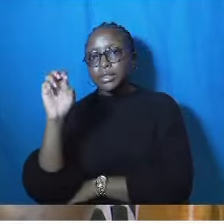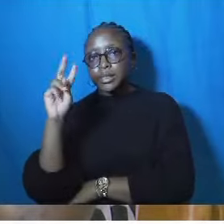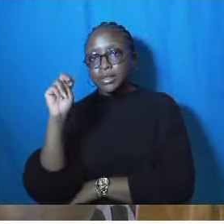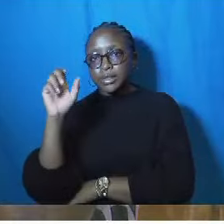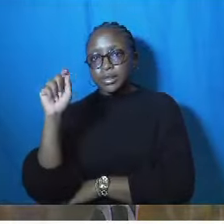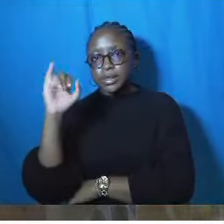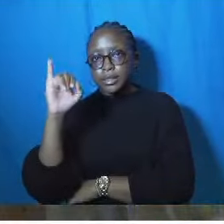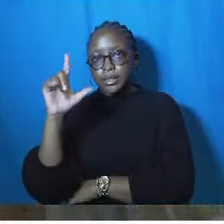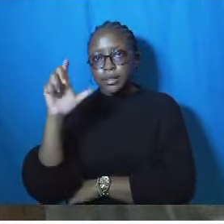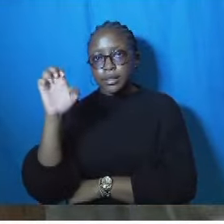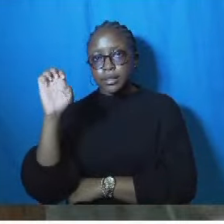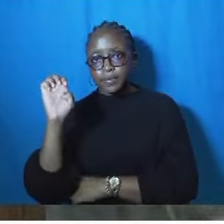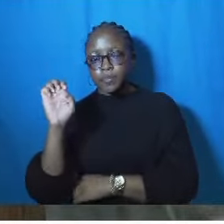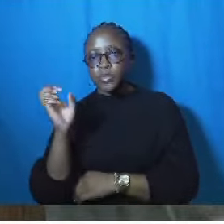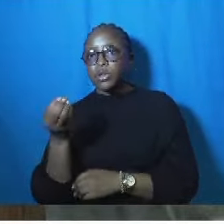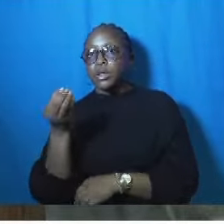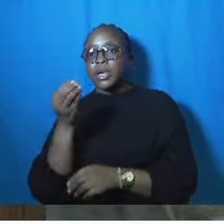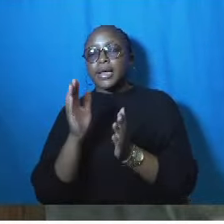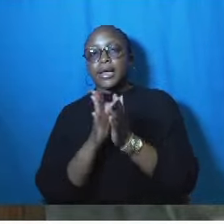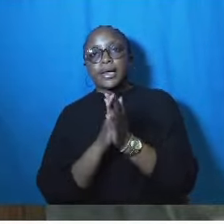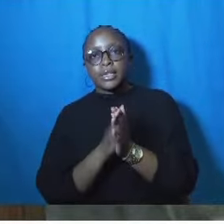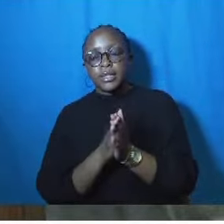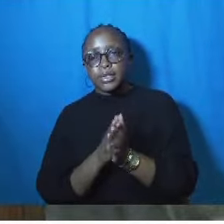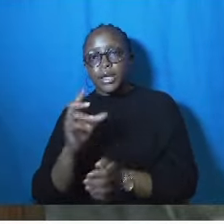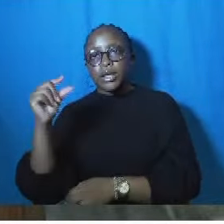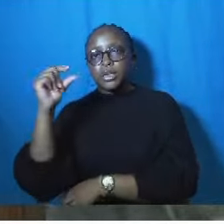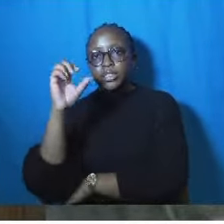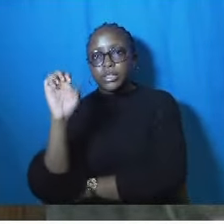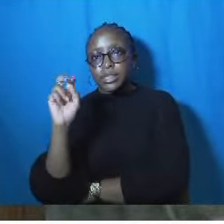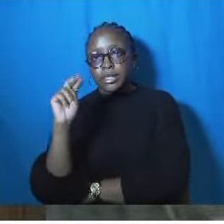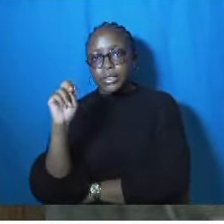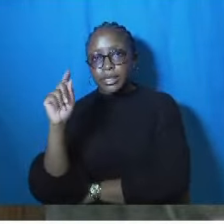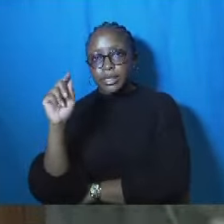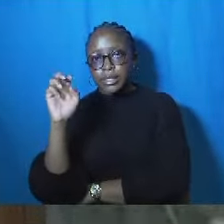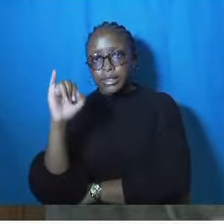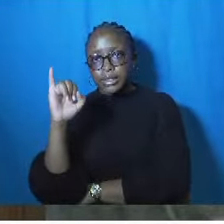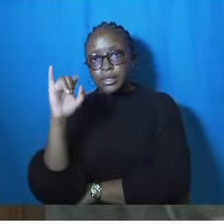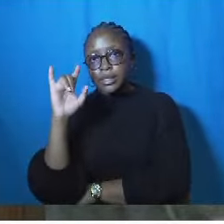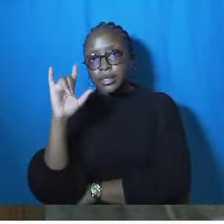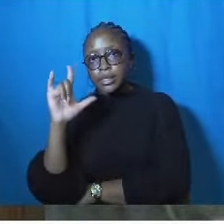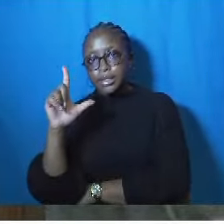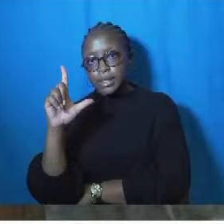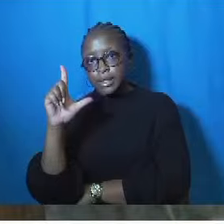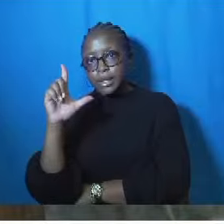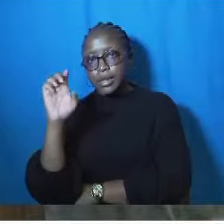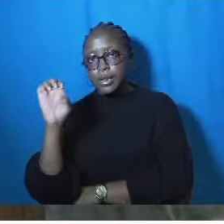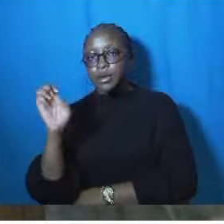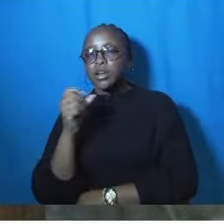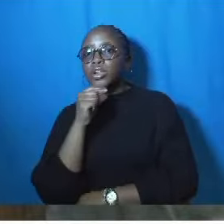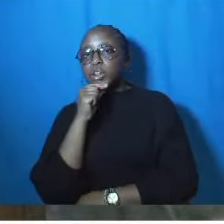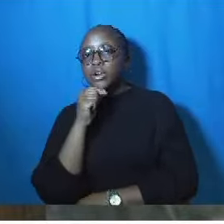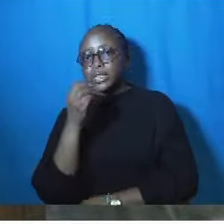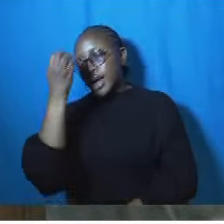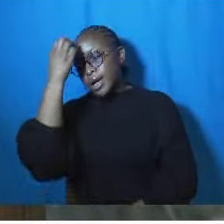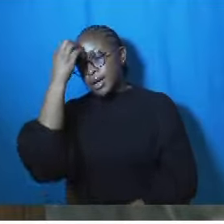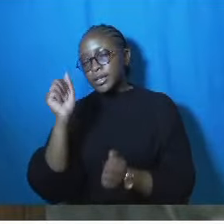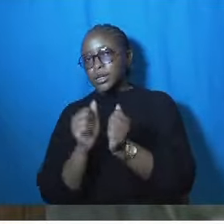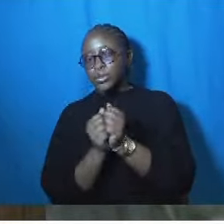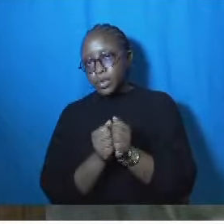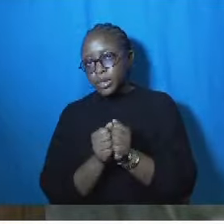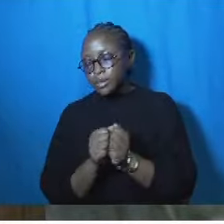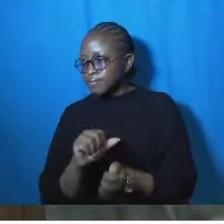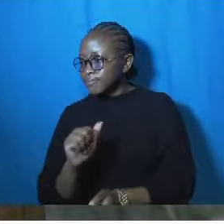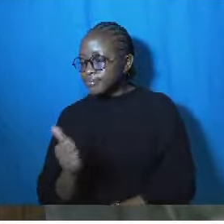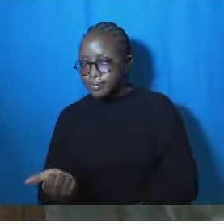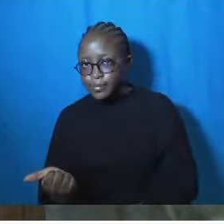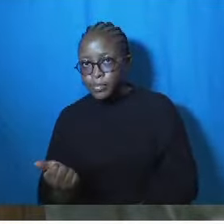the Jew, because both parties were united together through faith in our Lord Jesus.